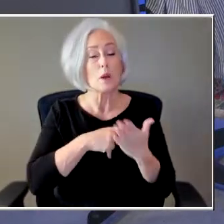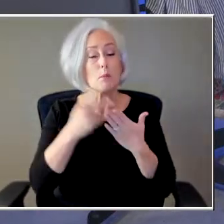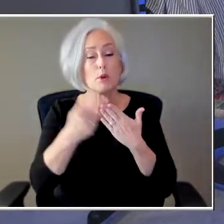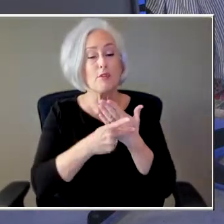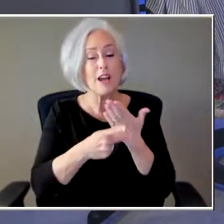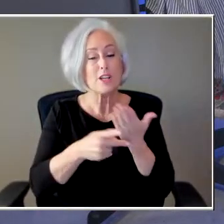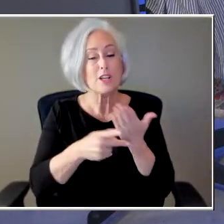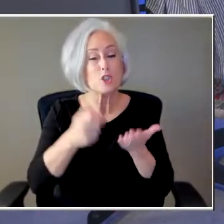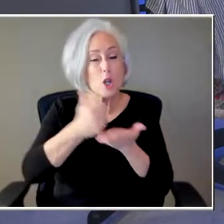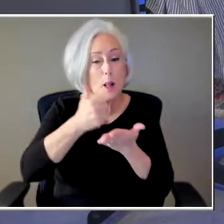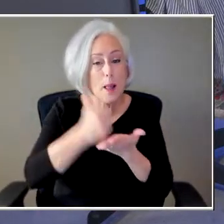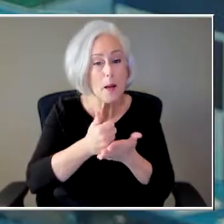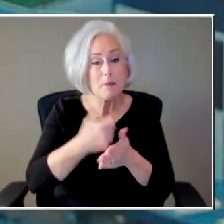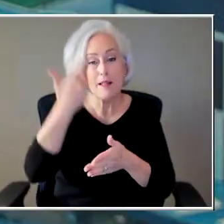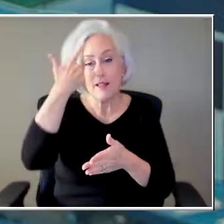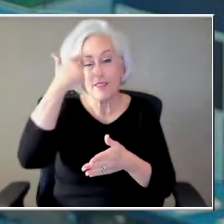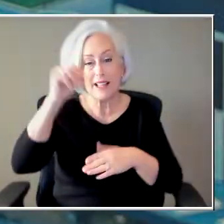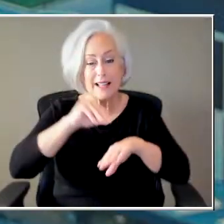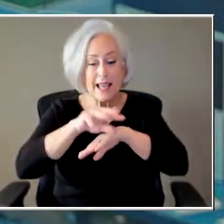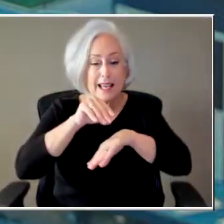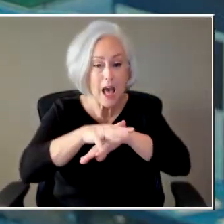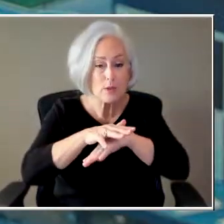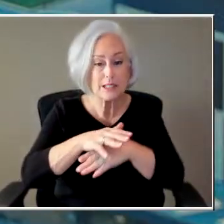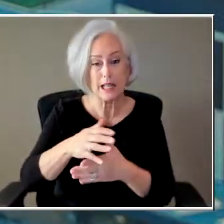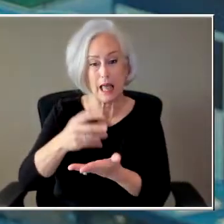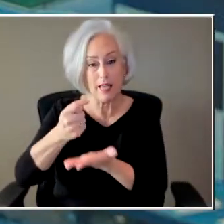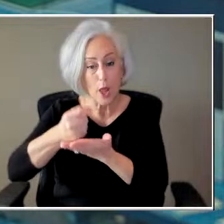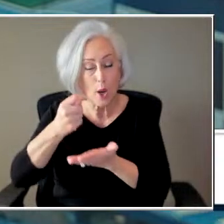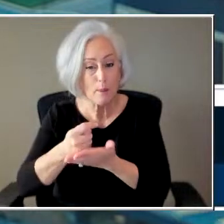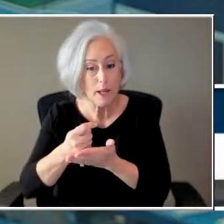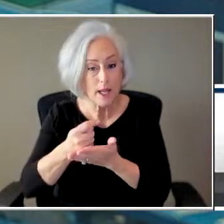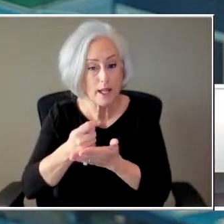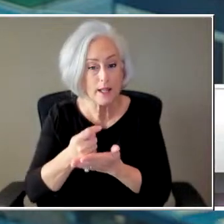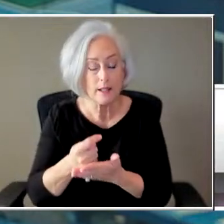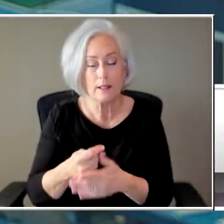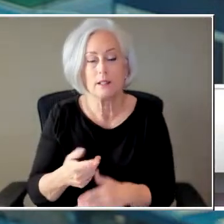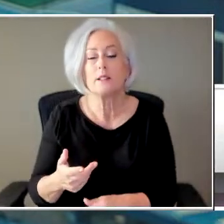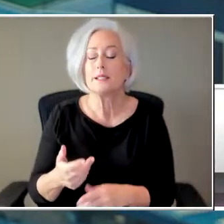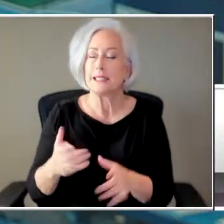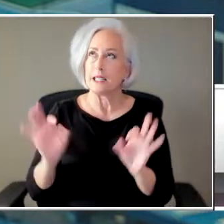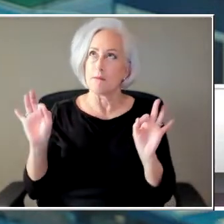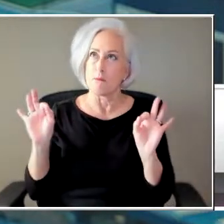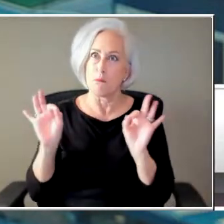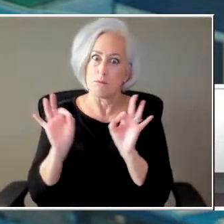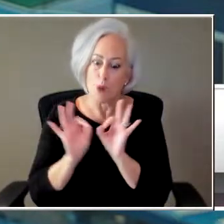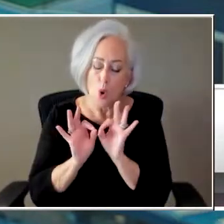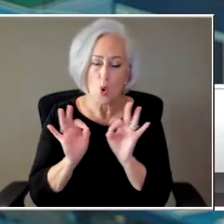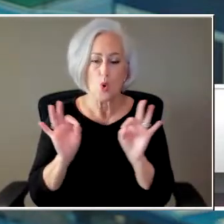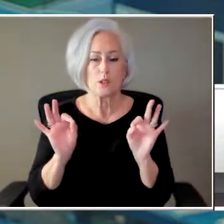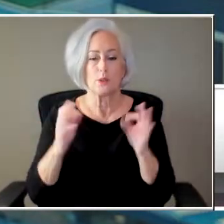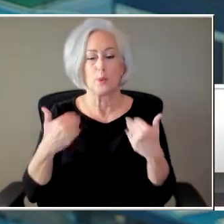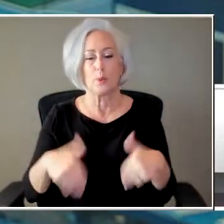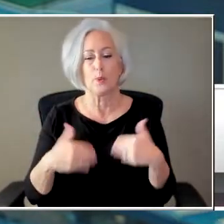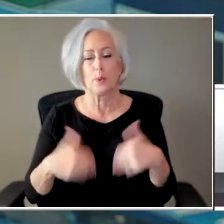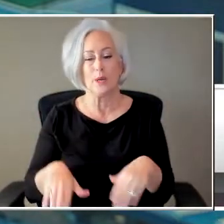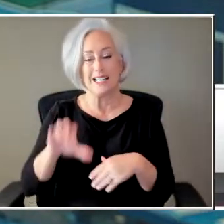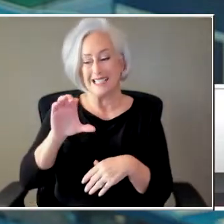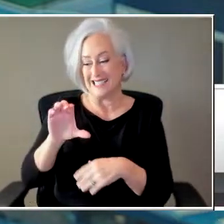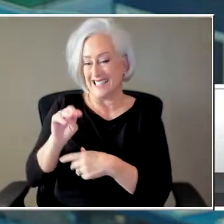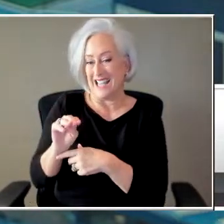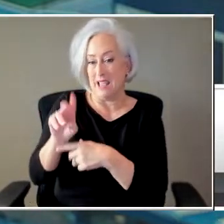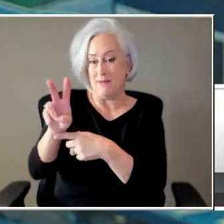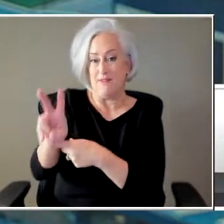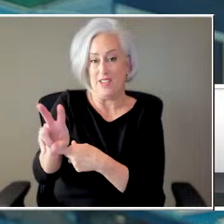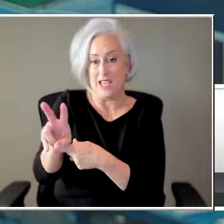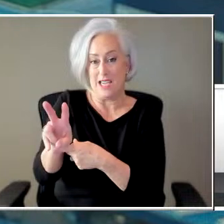therapy? Right, it's extremely important. So after, when I was dealing with CMV, it was actually, Dr. Pablo,